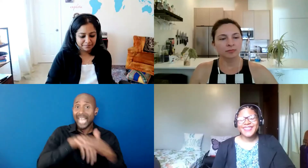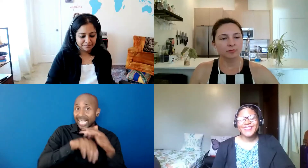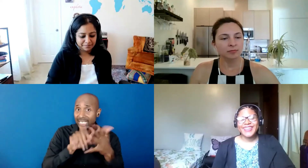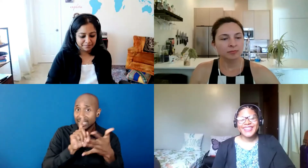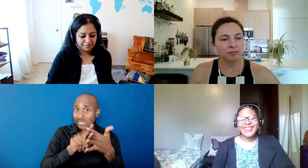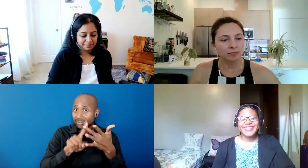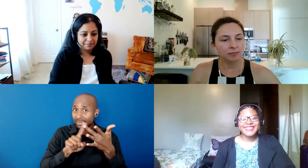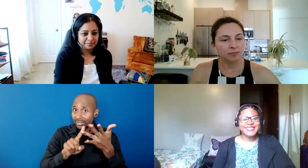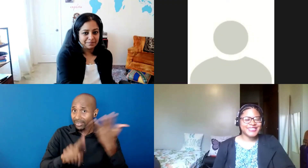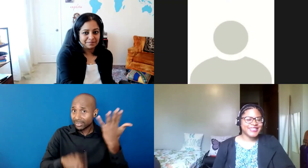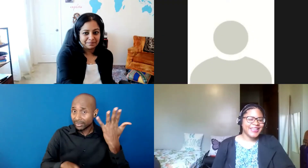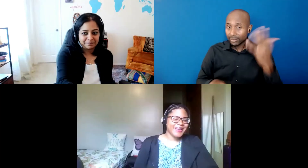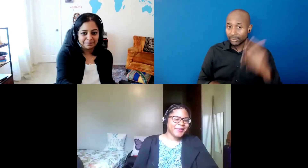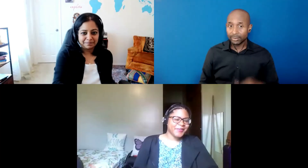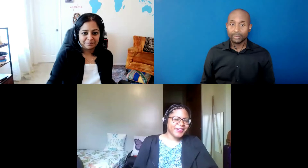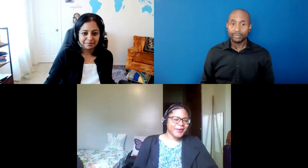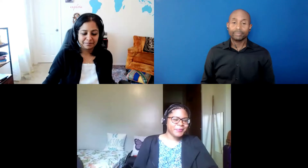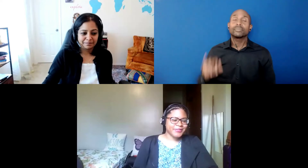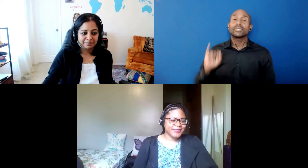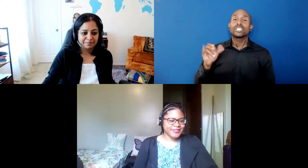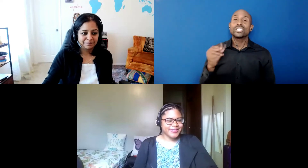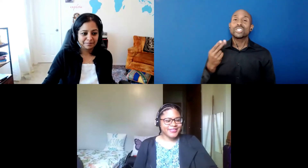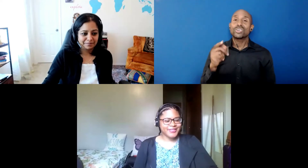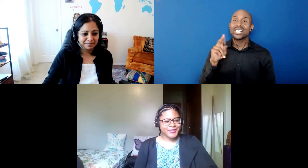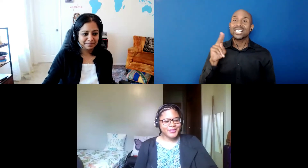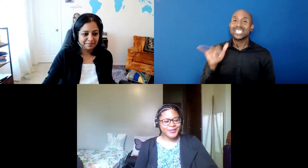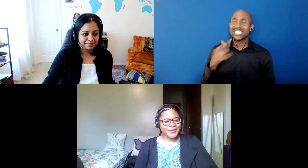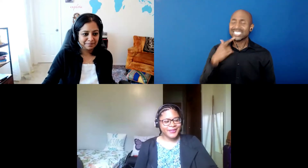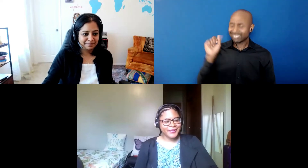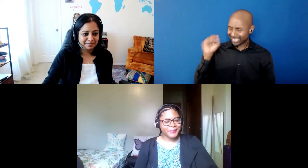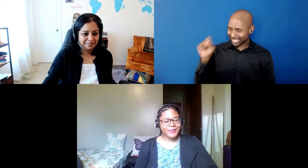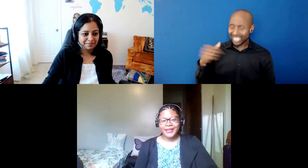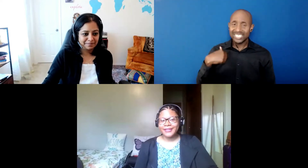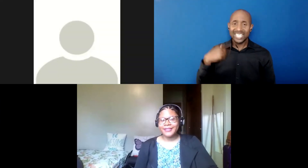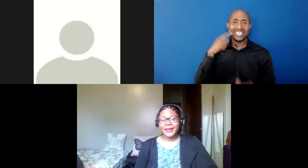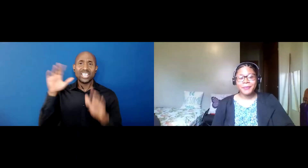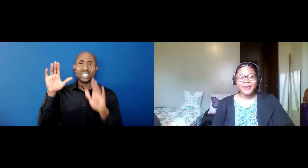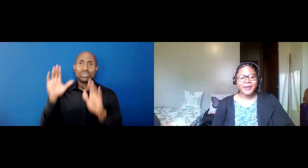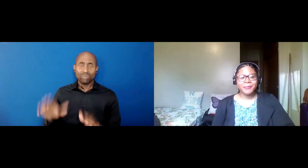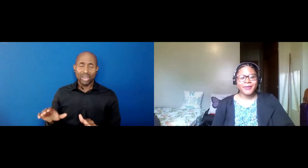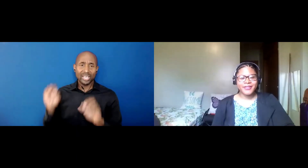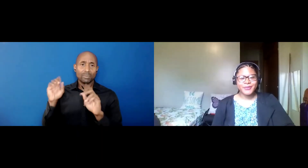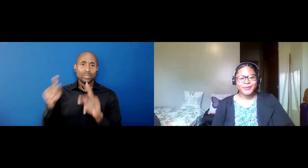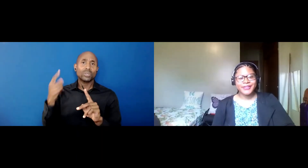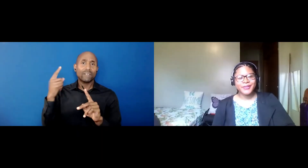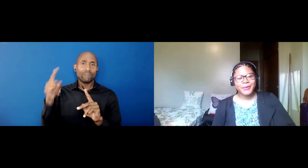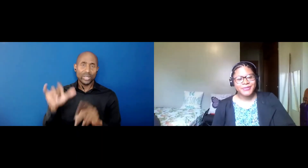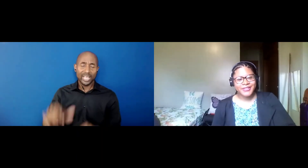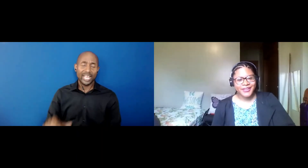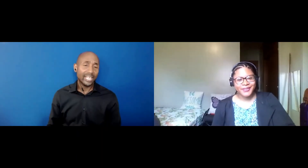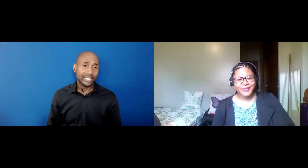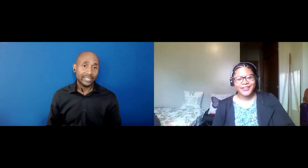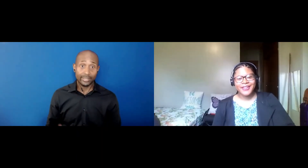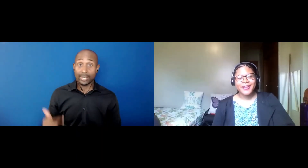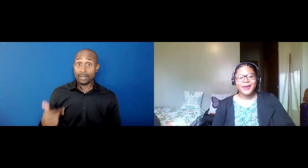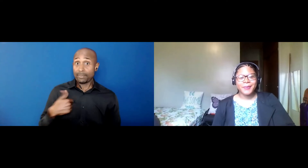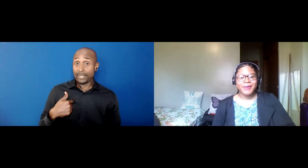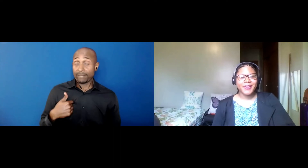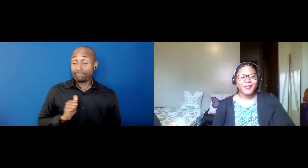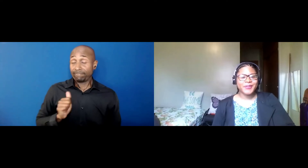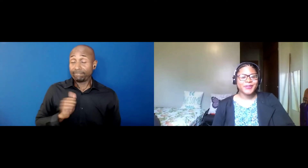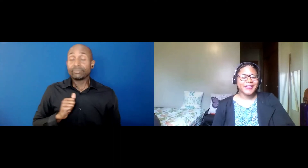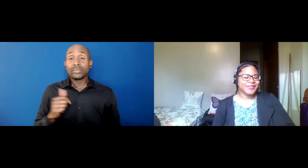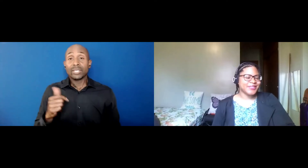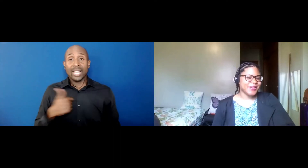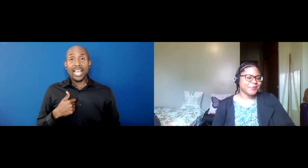Yes, I think this is a great opportunity to do so. And I mean, I've been exploring the website on